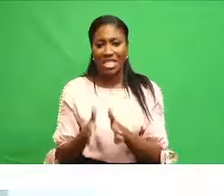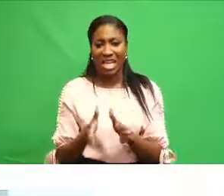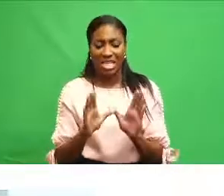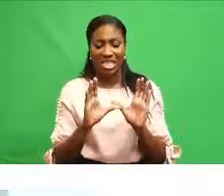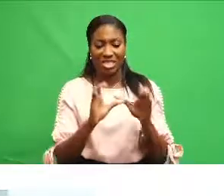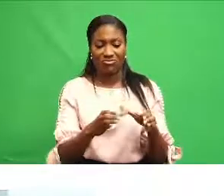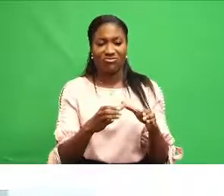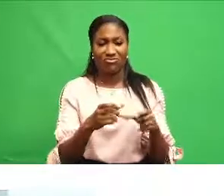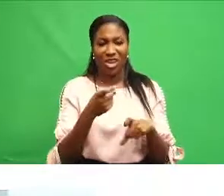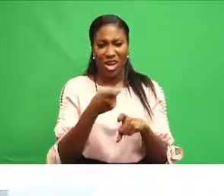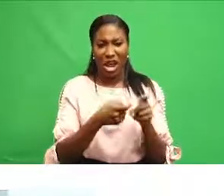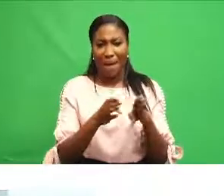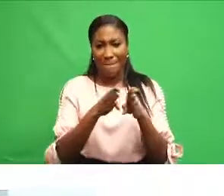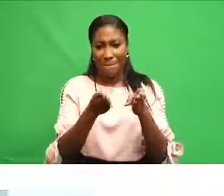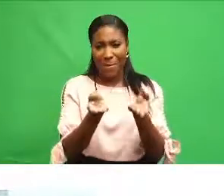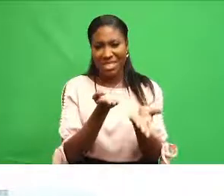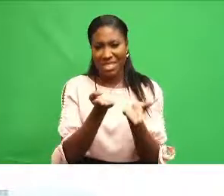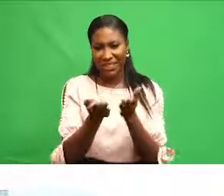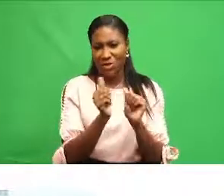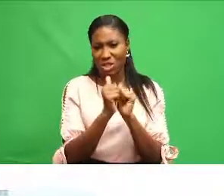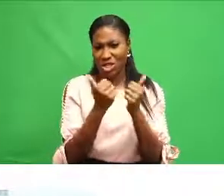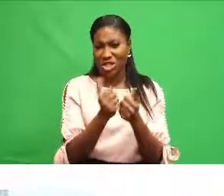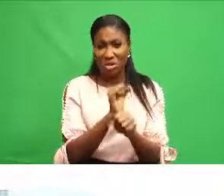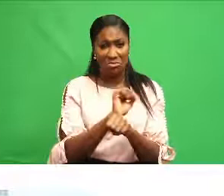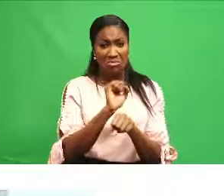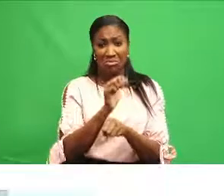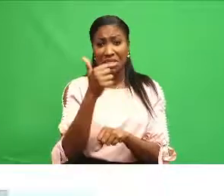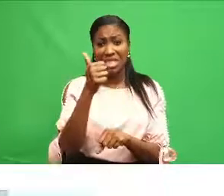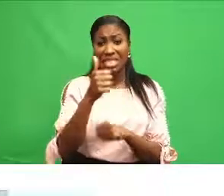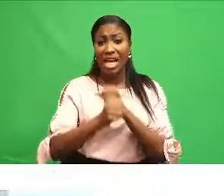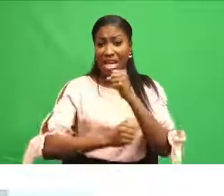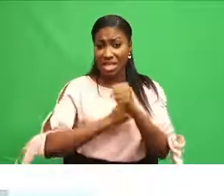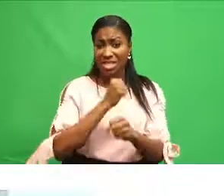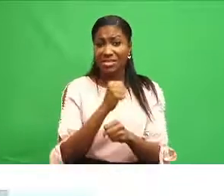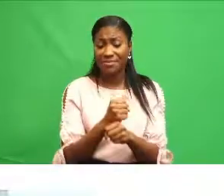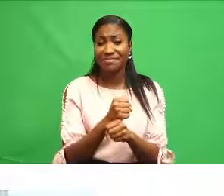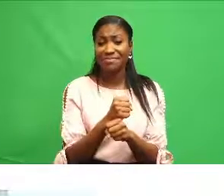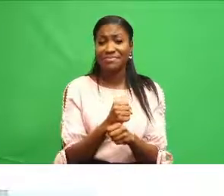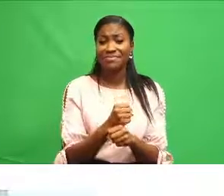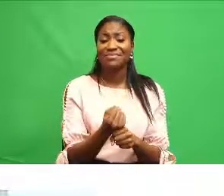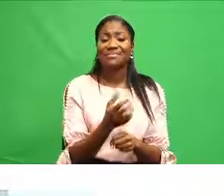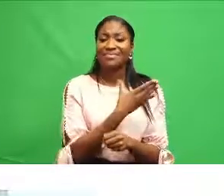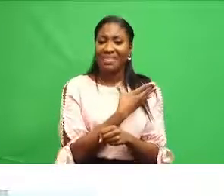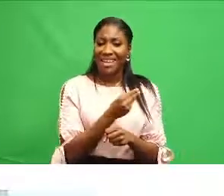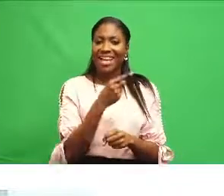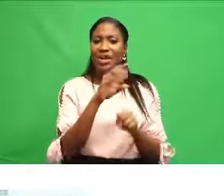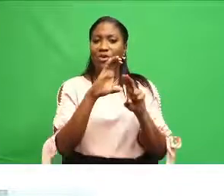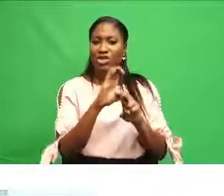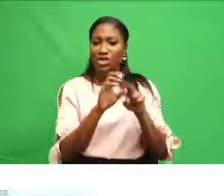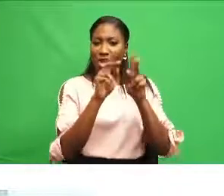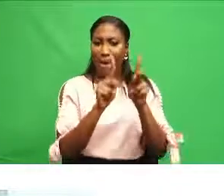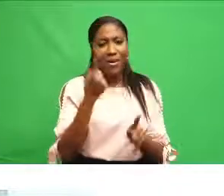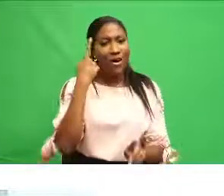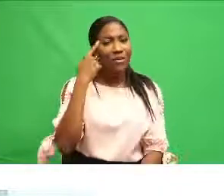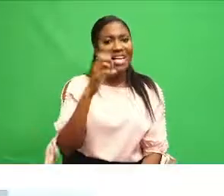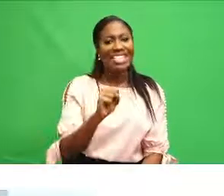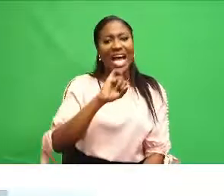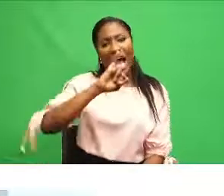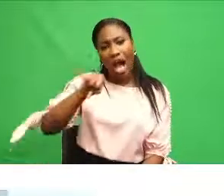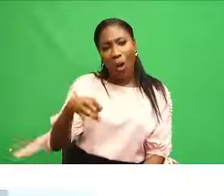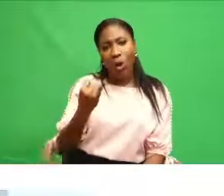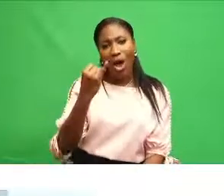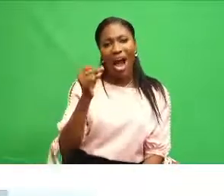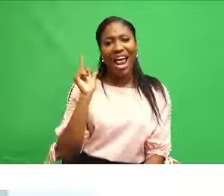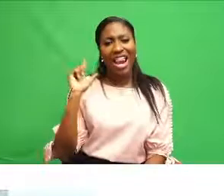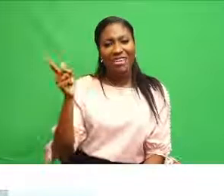Public Services Association for approximately 10 years, and also served as Chairman of the San Juan Lavantil Regional